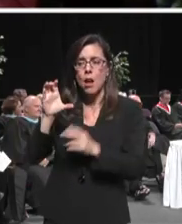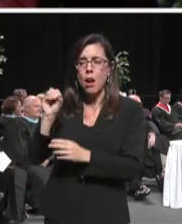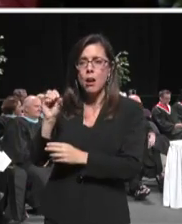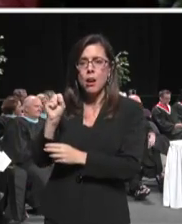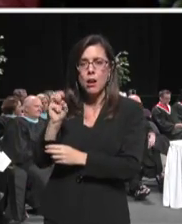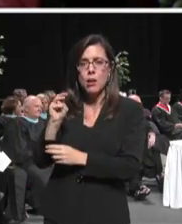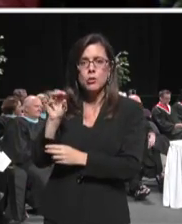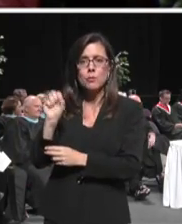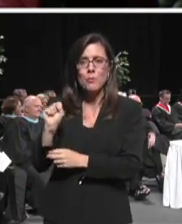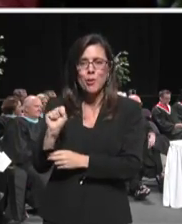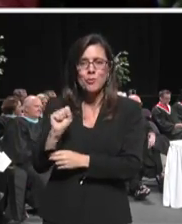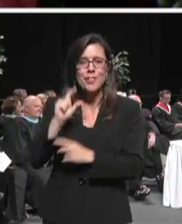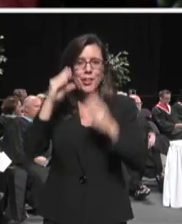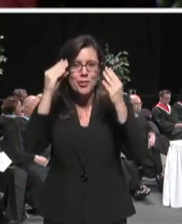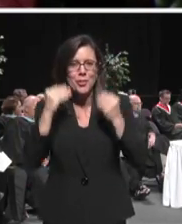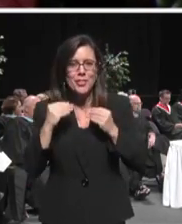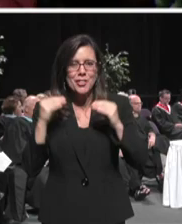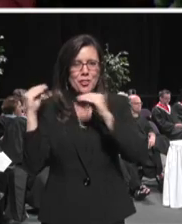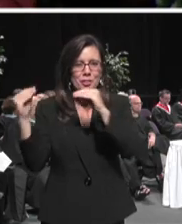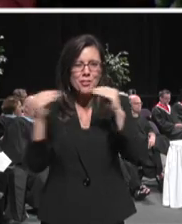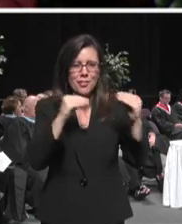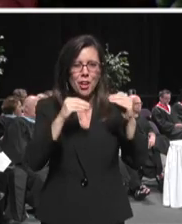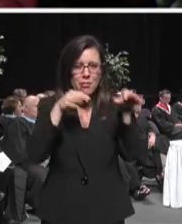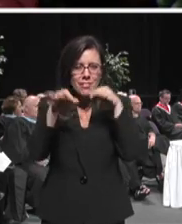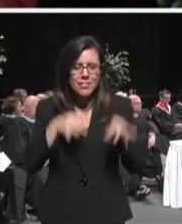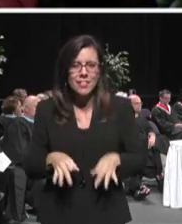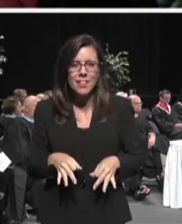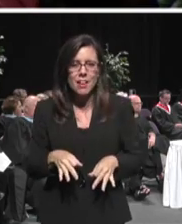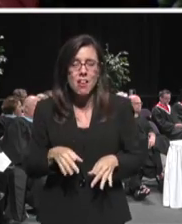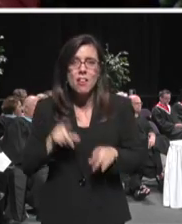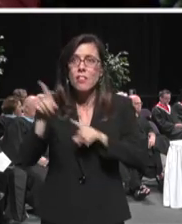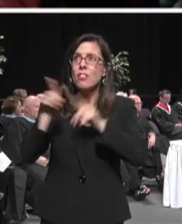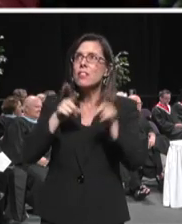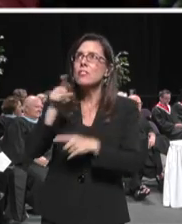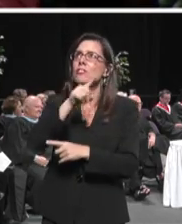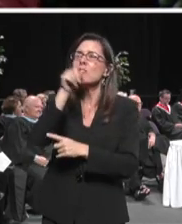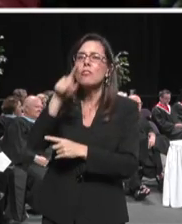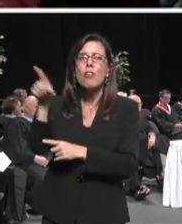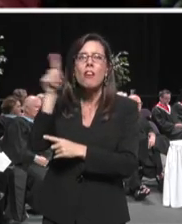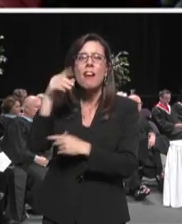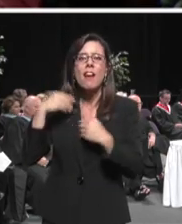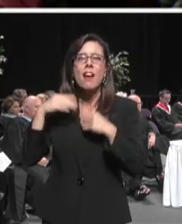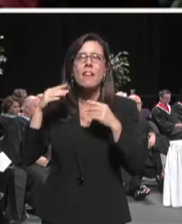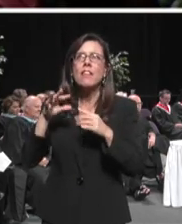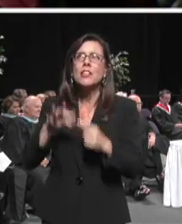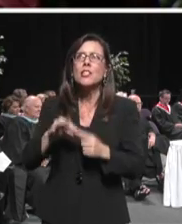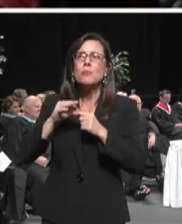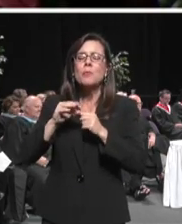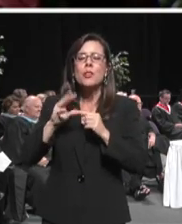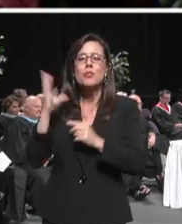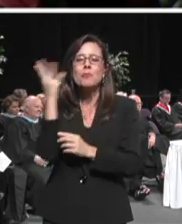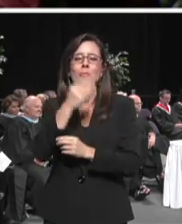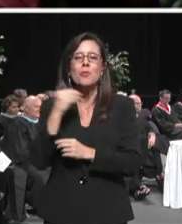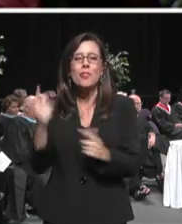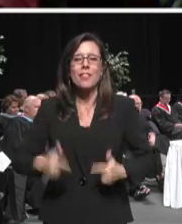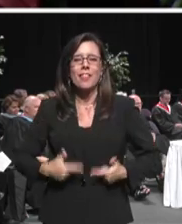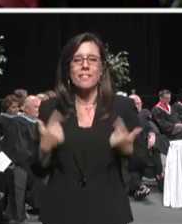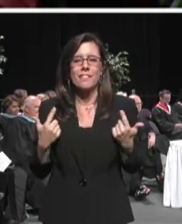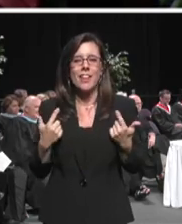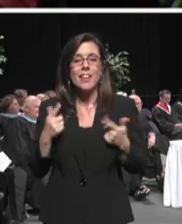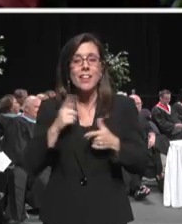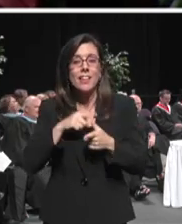Miss Costello taught you all about, because the stars bring a very special beauty to your lives.